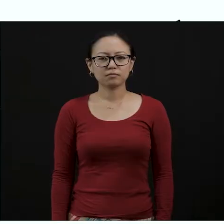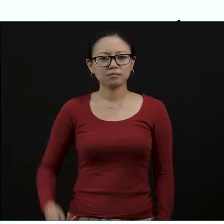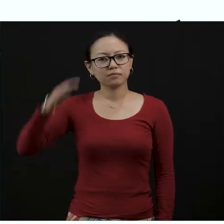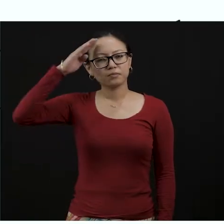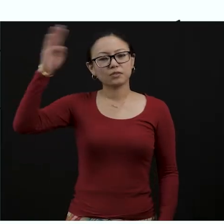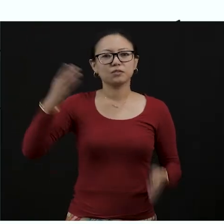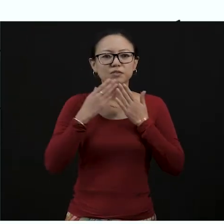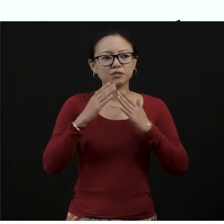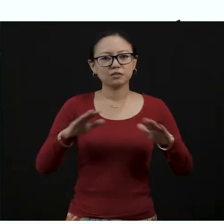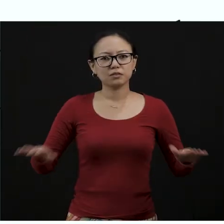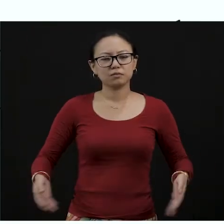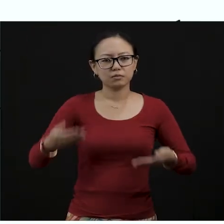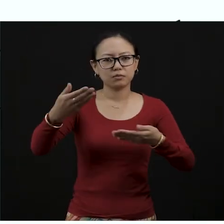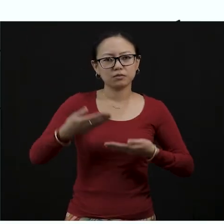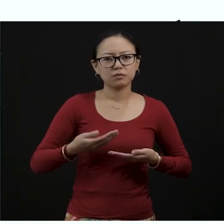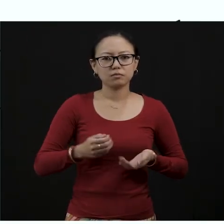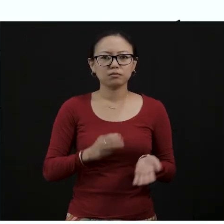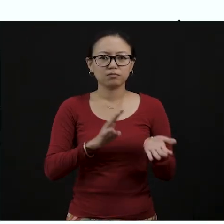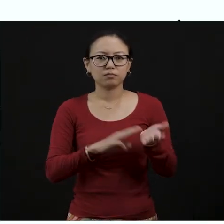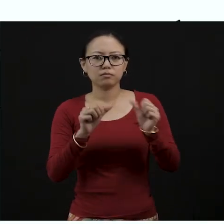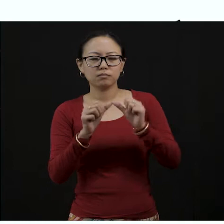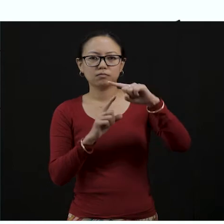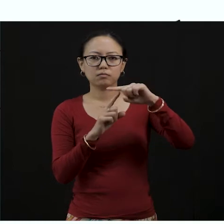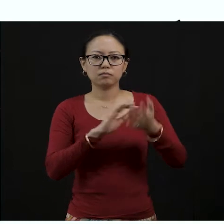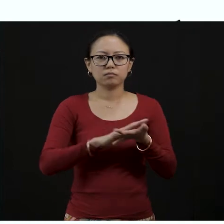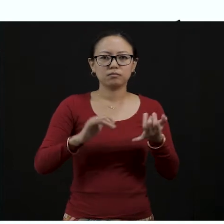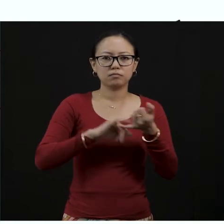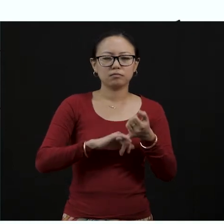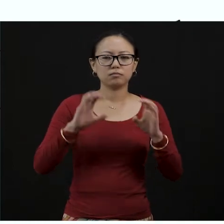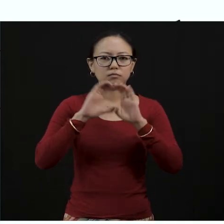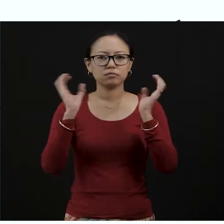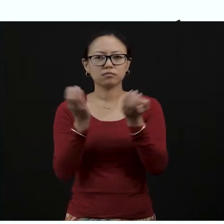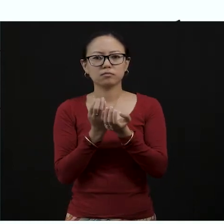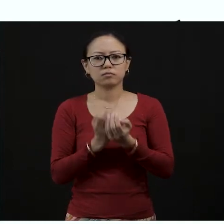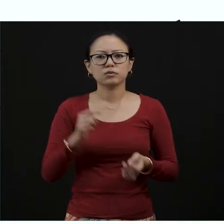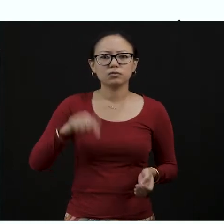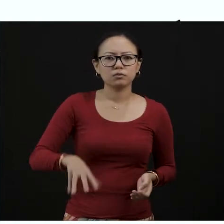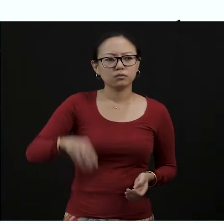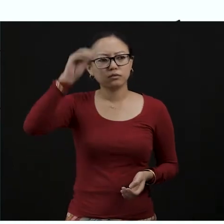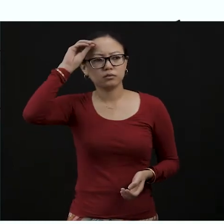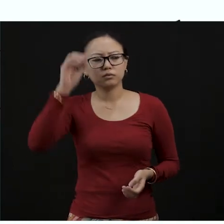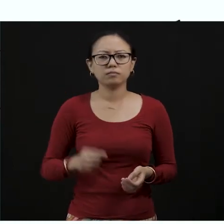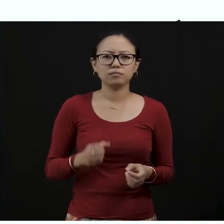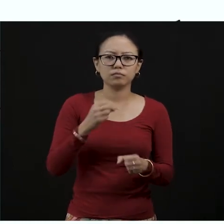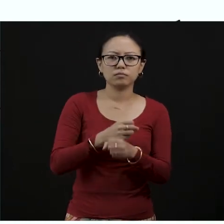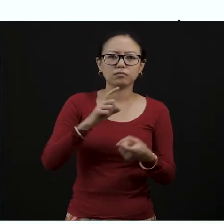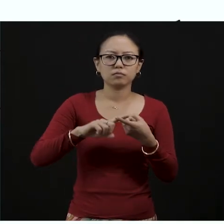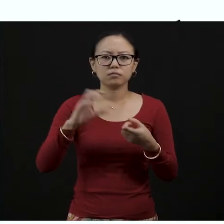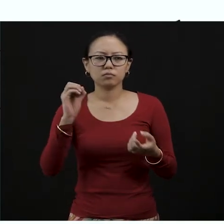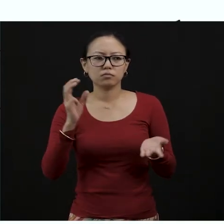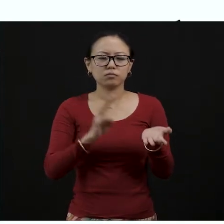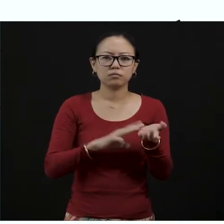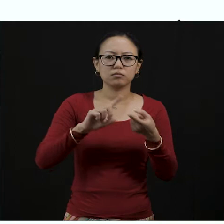Okay, hello students. Welcome back to maths class. Today we will learn about geometry chapter 7. So